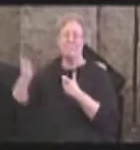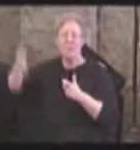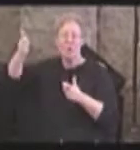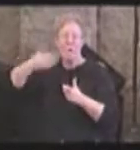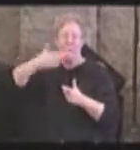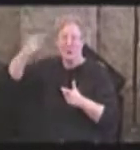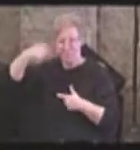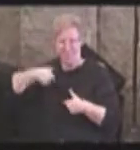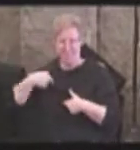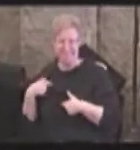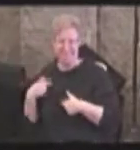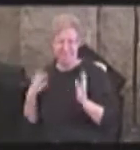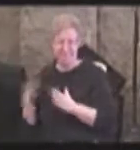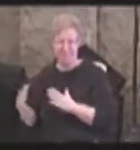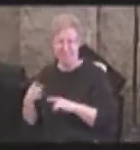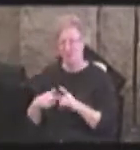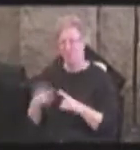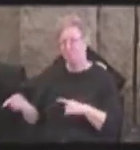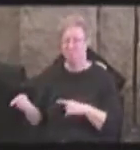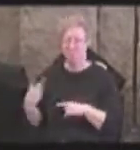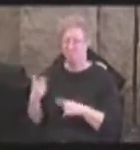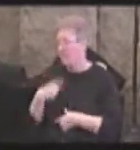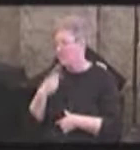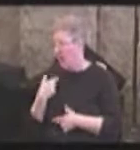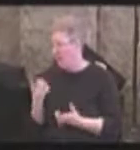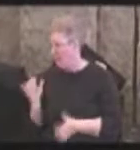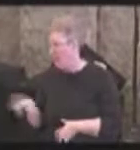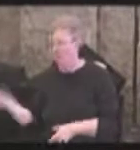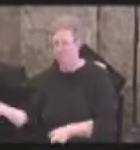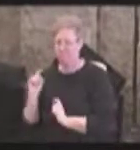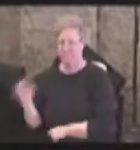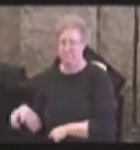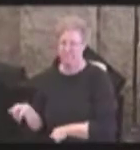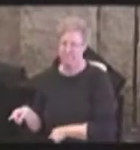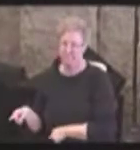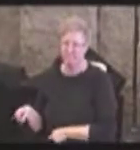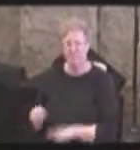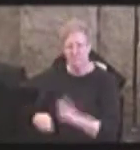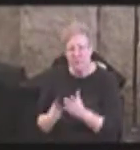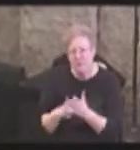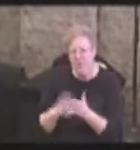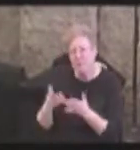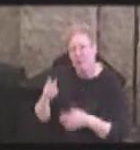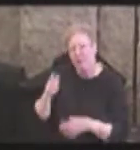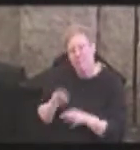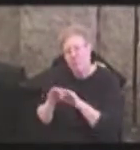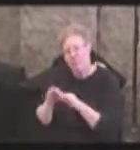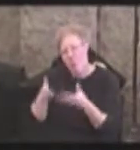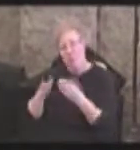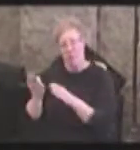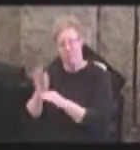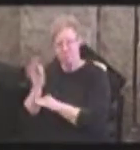And so when you think about those wants and your needs, it's important to understand what you want, but it's also important to let Spirit co-create that with you. So rather than